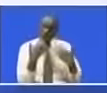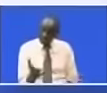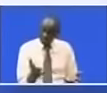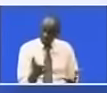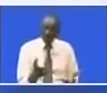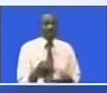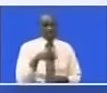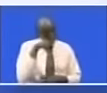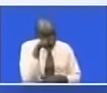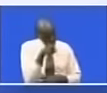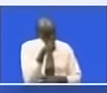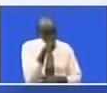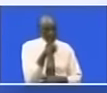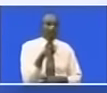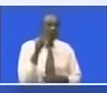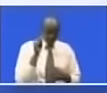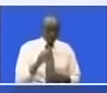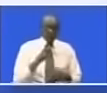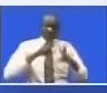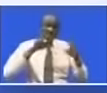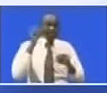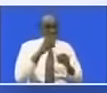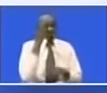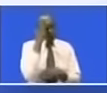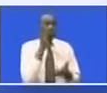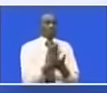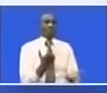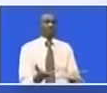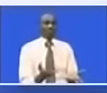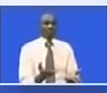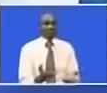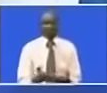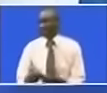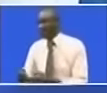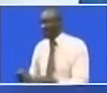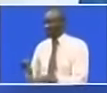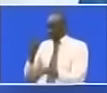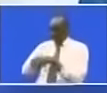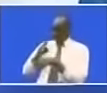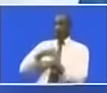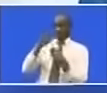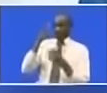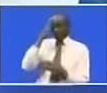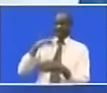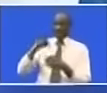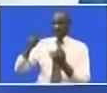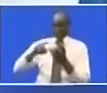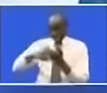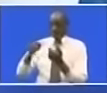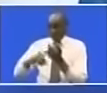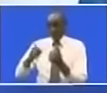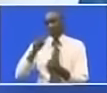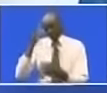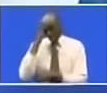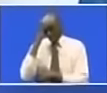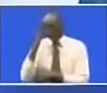change is one thing that another research might have to establish. And all will be known, I suppose, as the votes continue to come in. The two